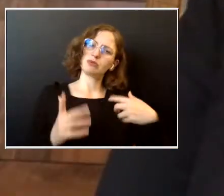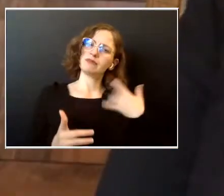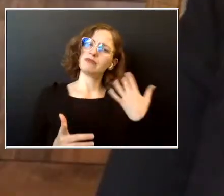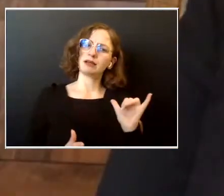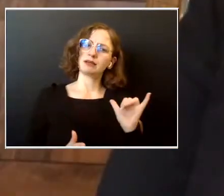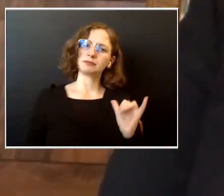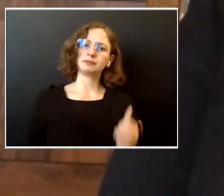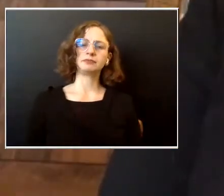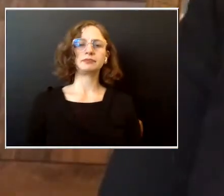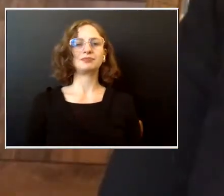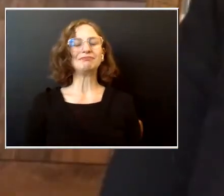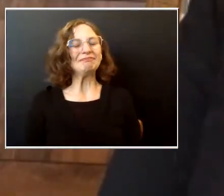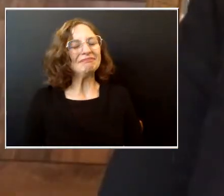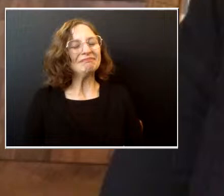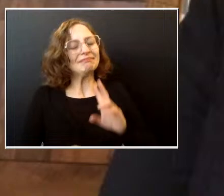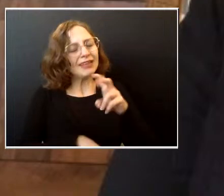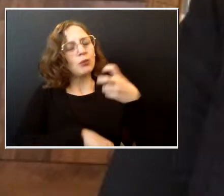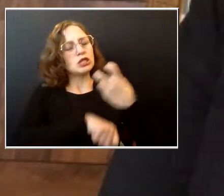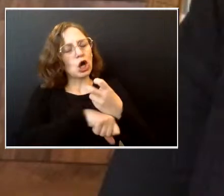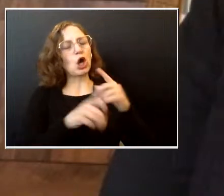It was kind of hard at first.